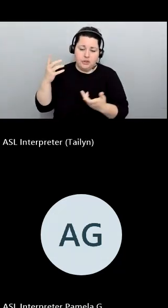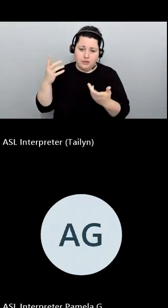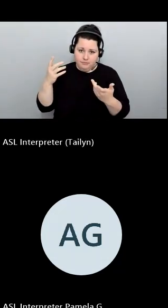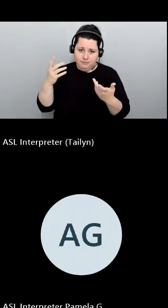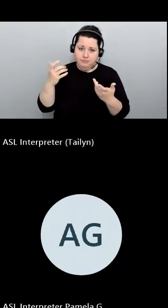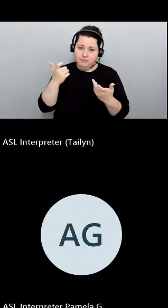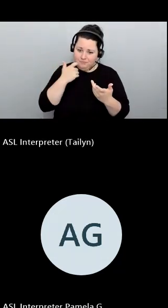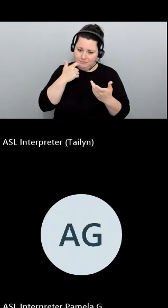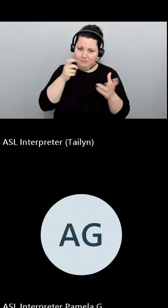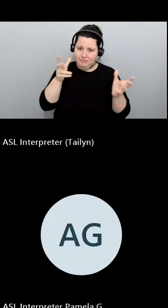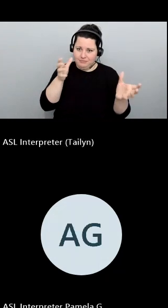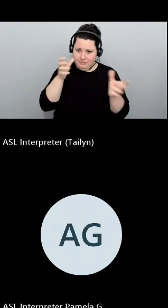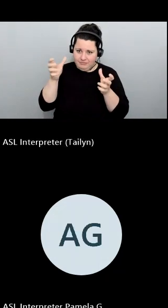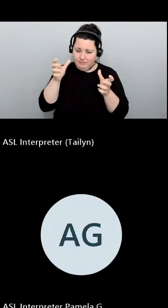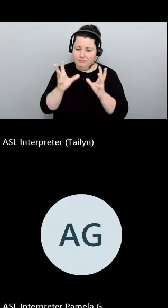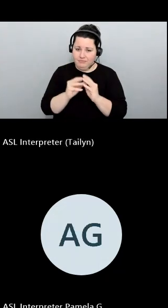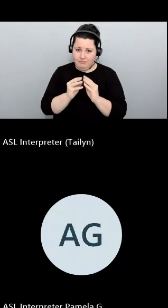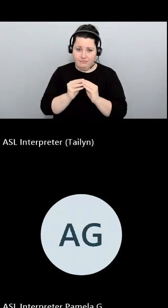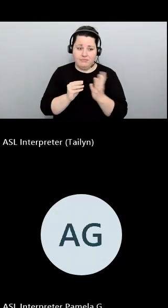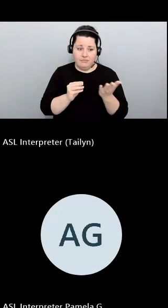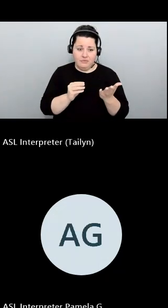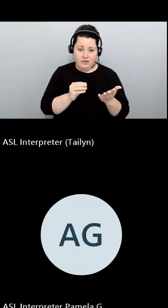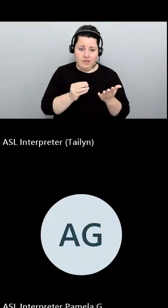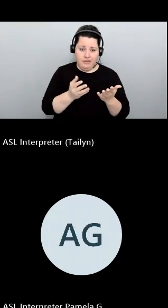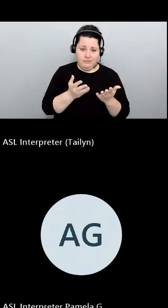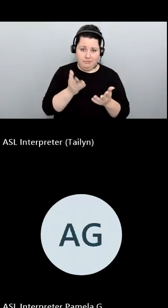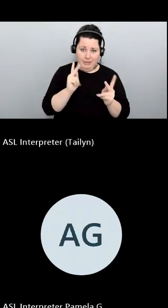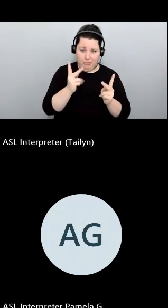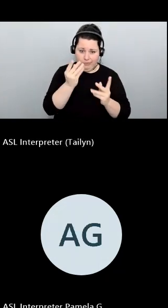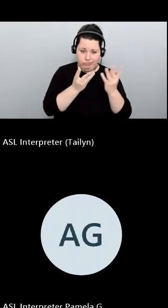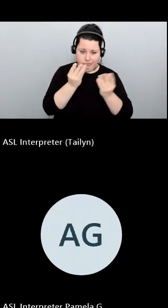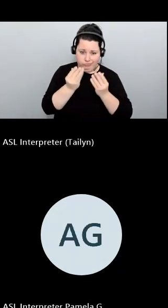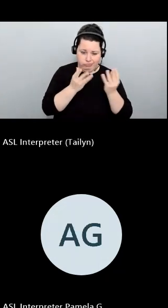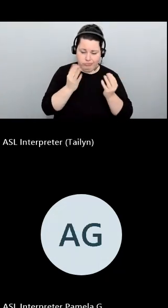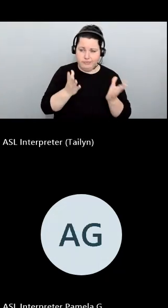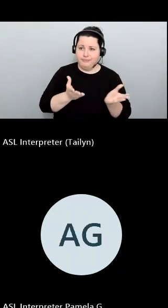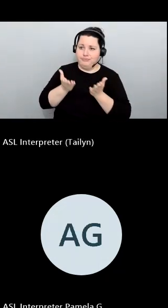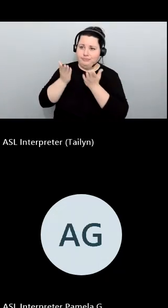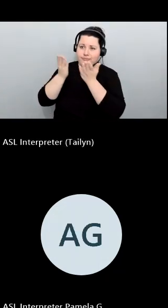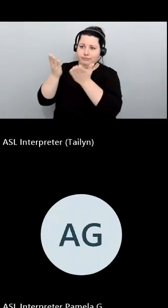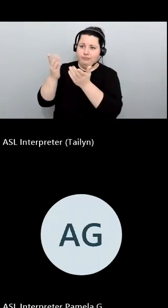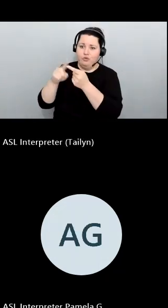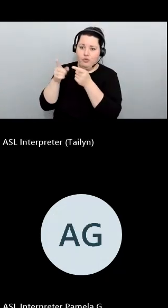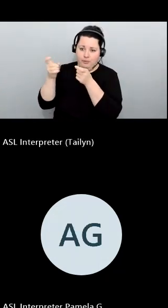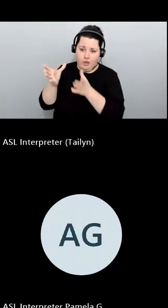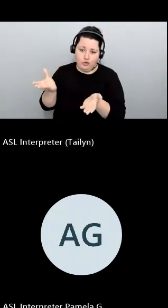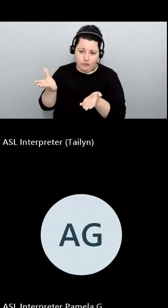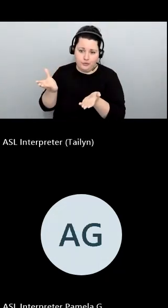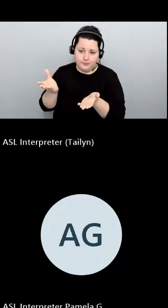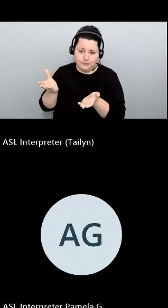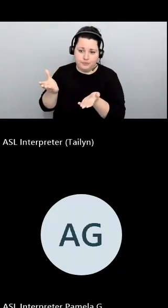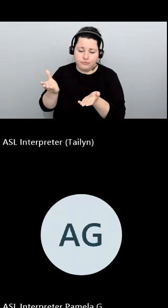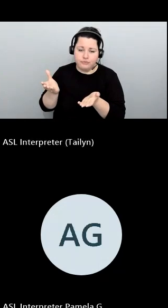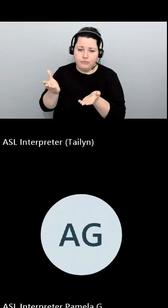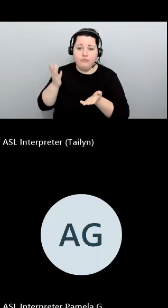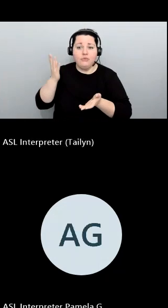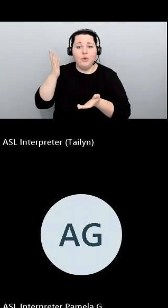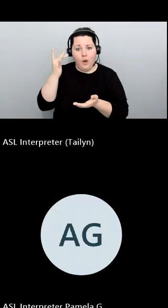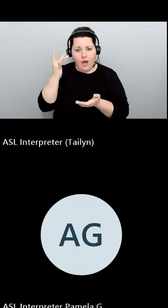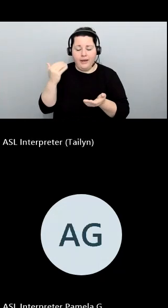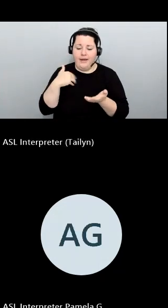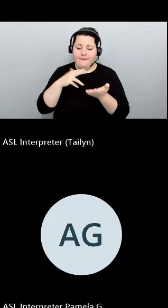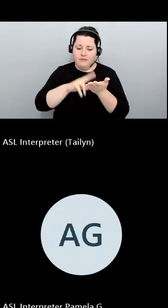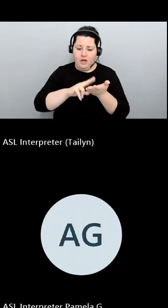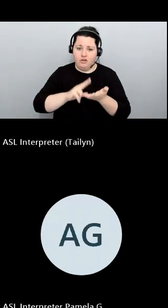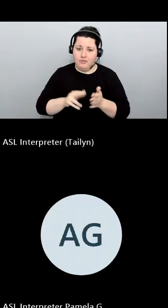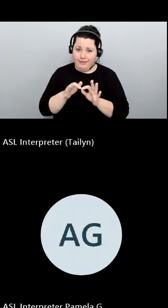listening sessions and brought what came forth from workers through that mechanism straight up to management, because we have contract language